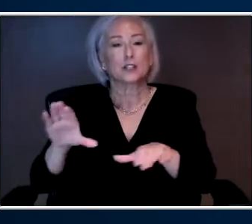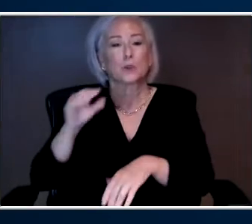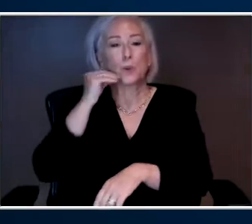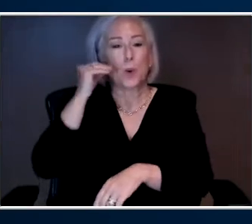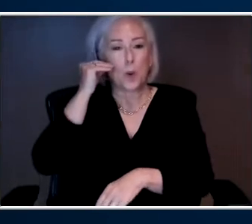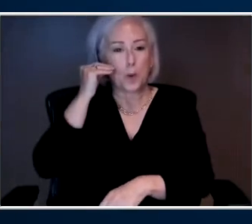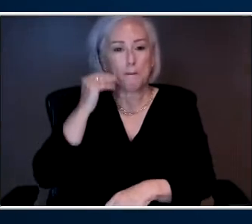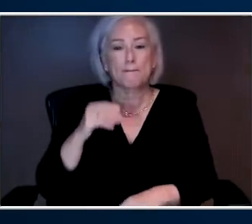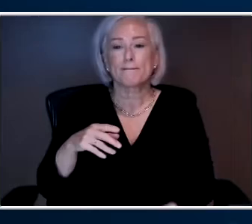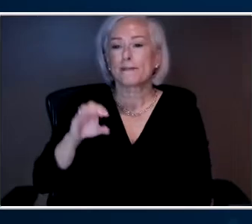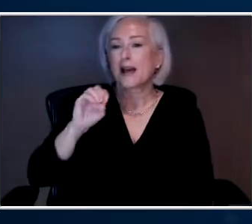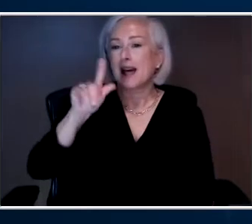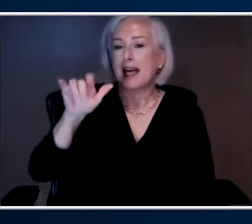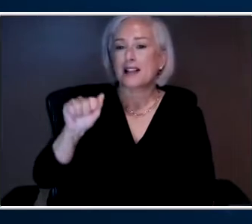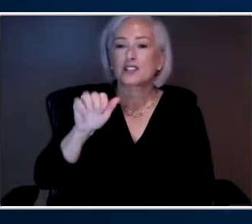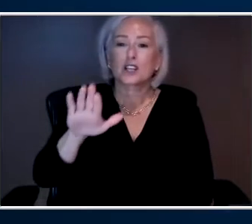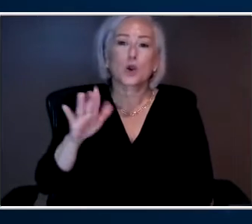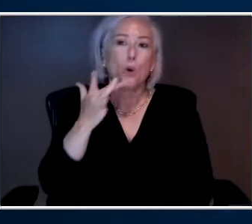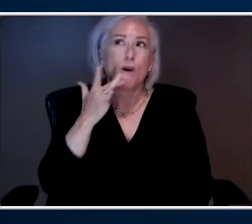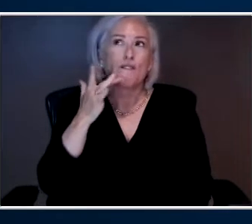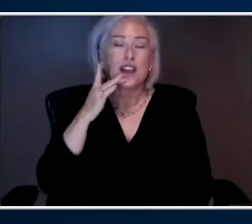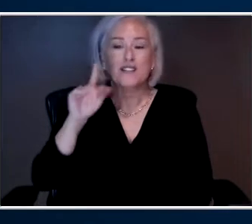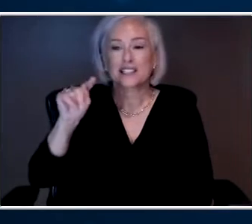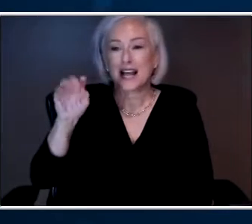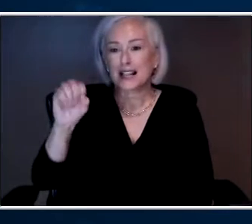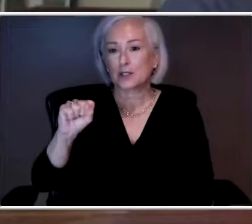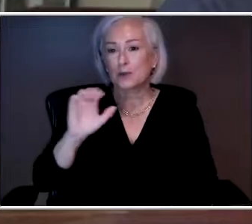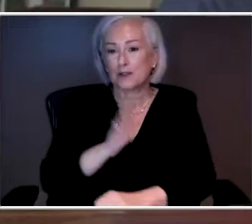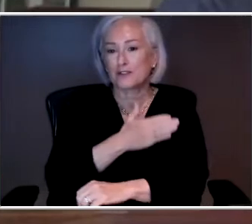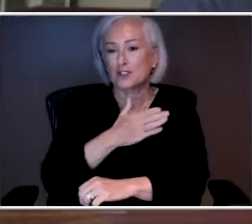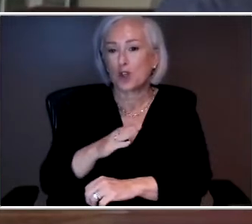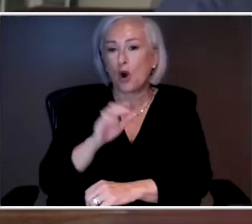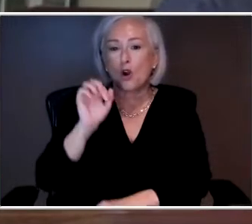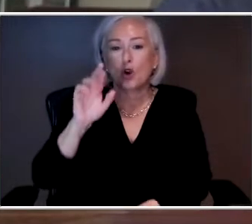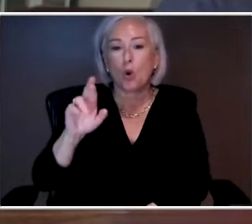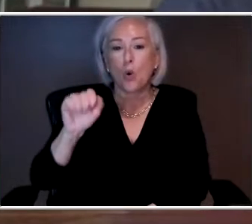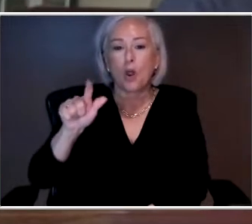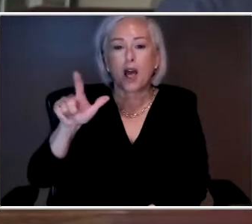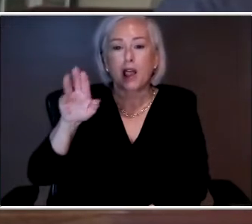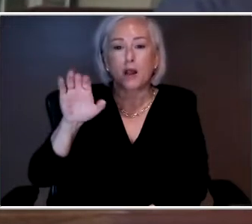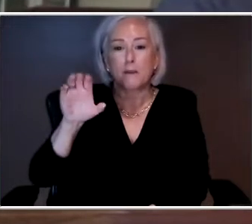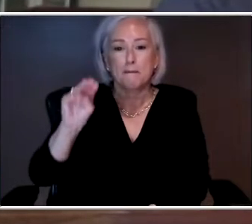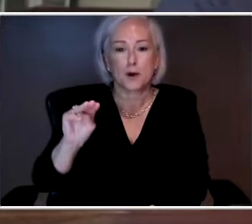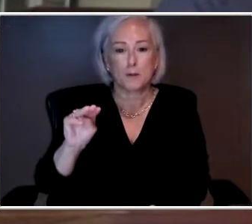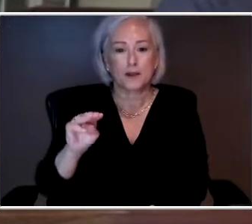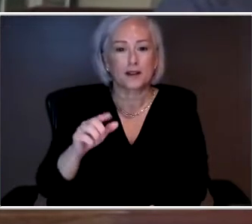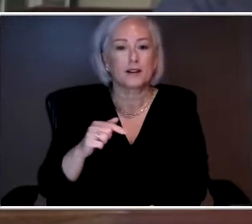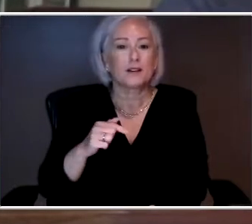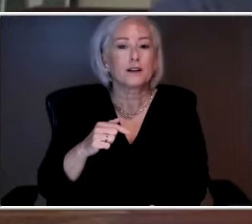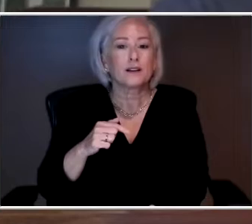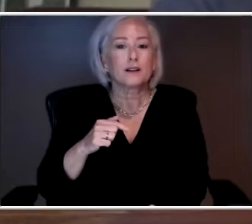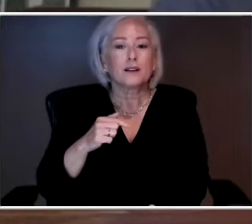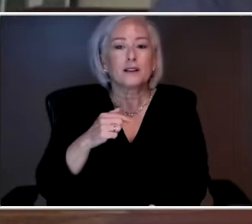favorite Taylor Swift song or album? I have been really digging